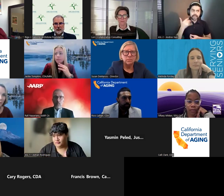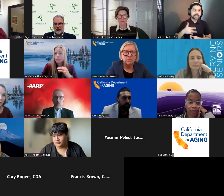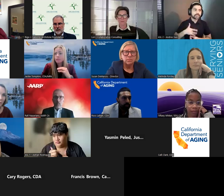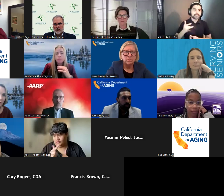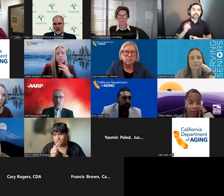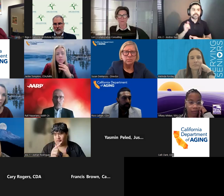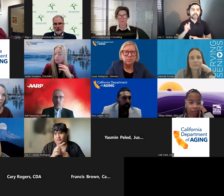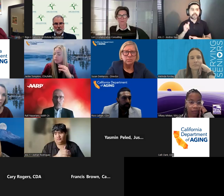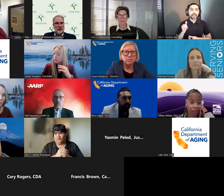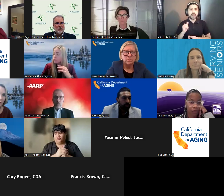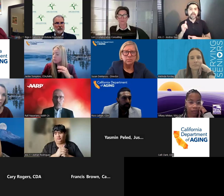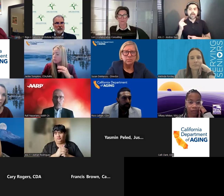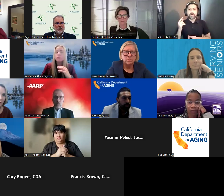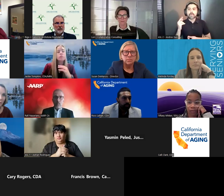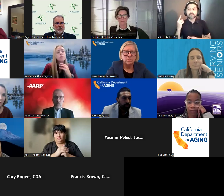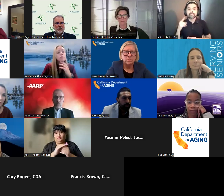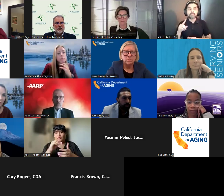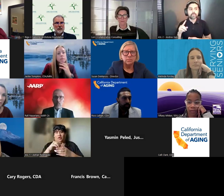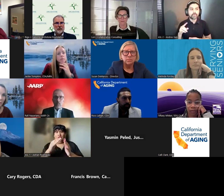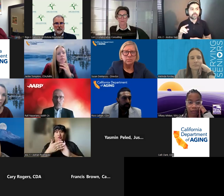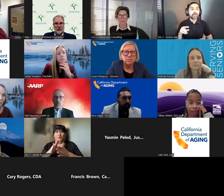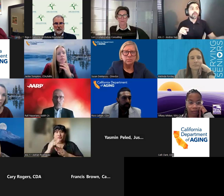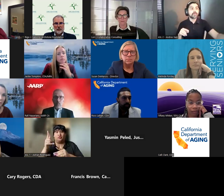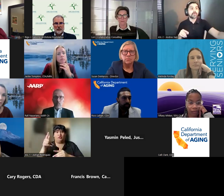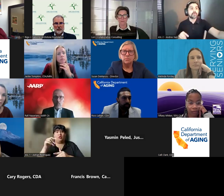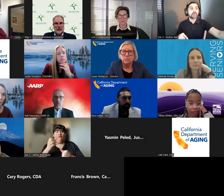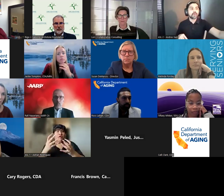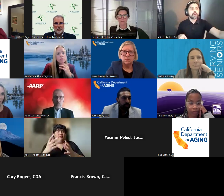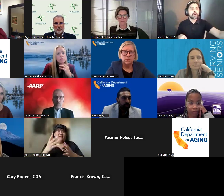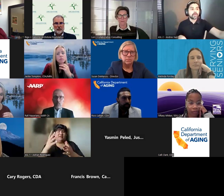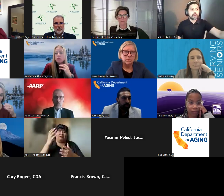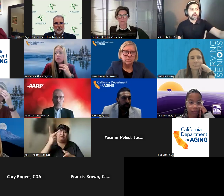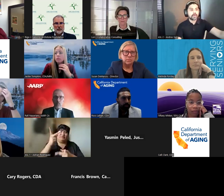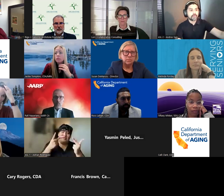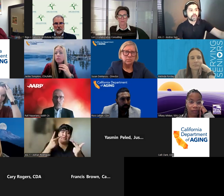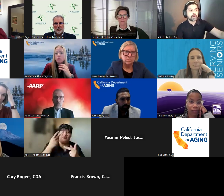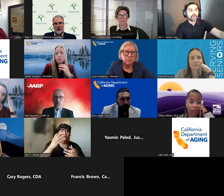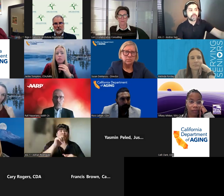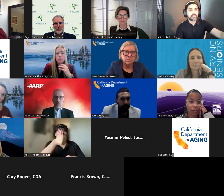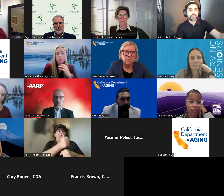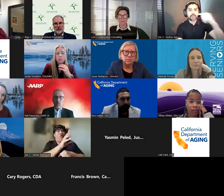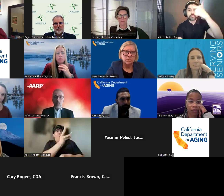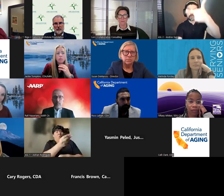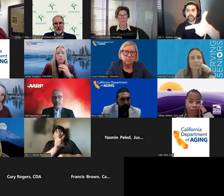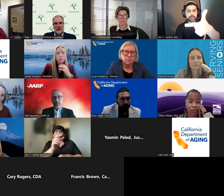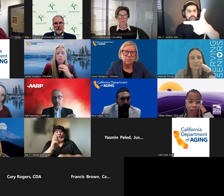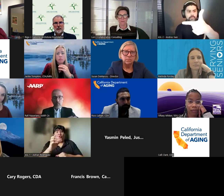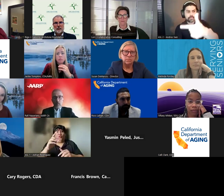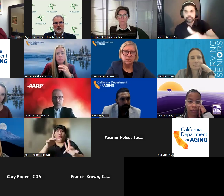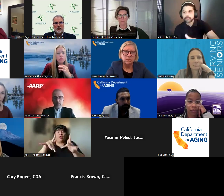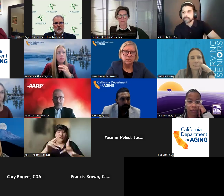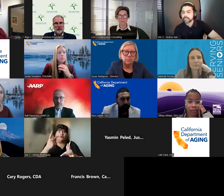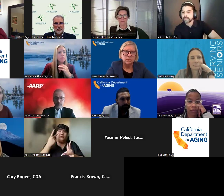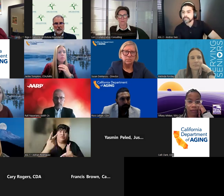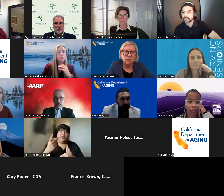my experience out in the communities, there are some communities that are very much engaged. They've created their own local MPAs. They're